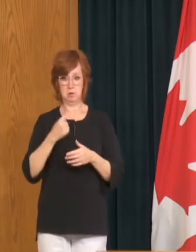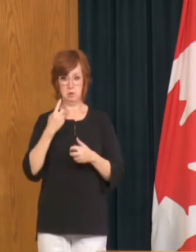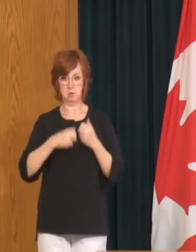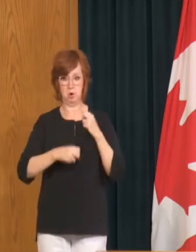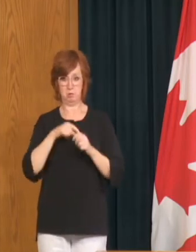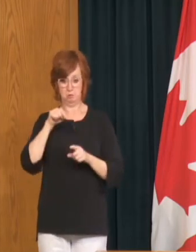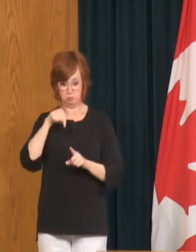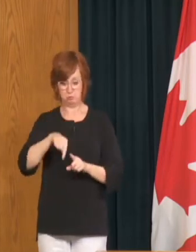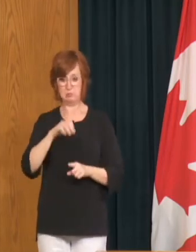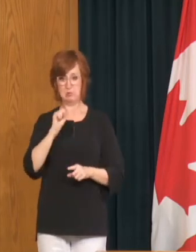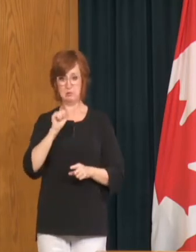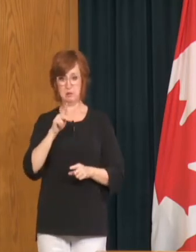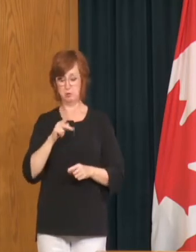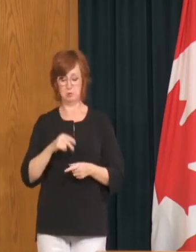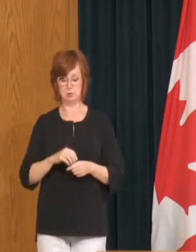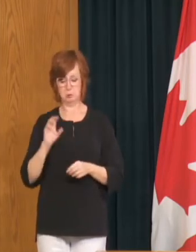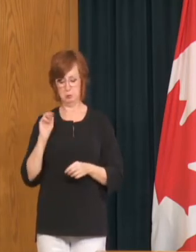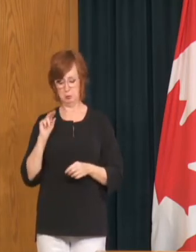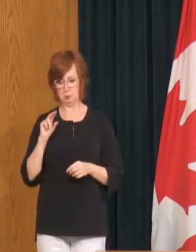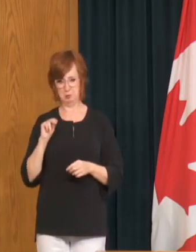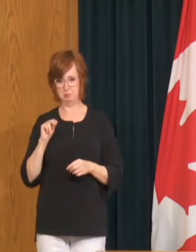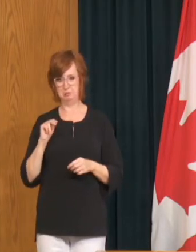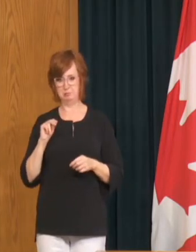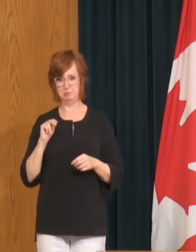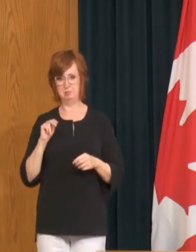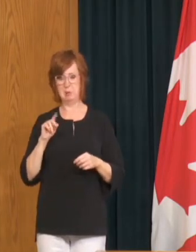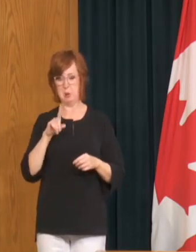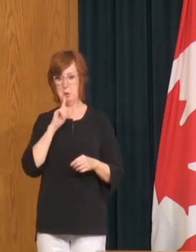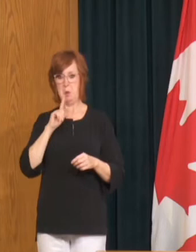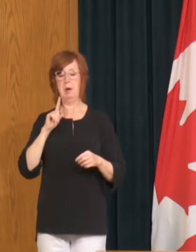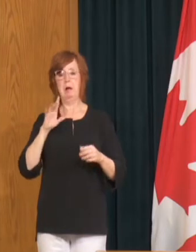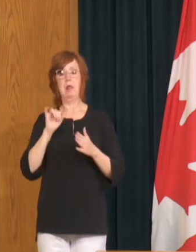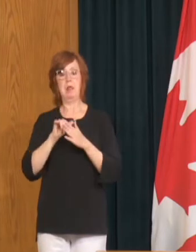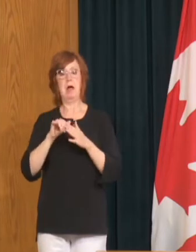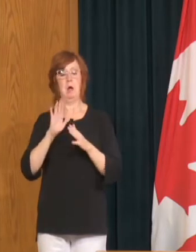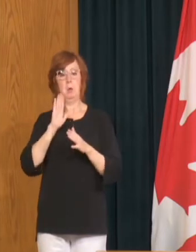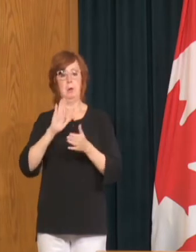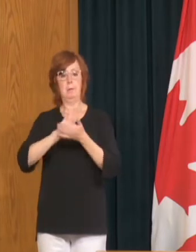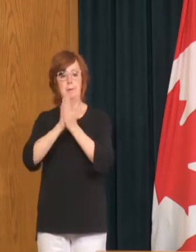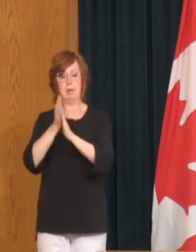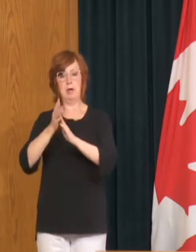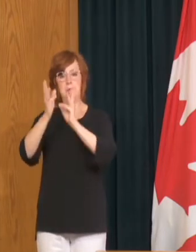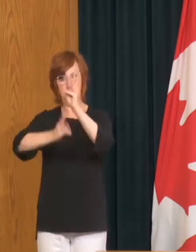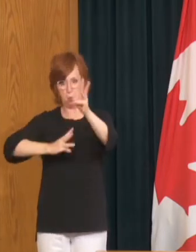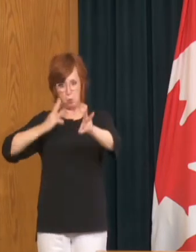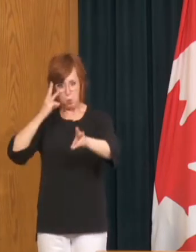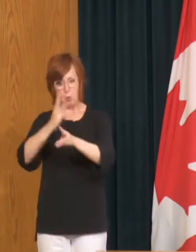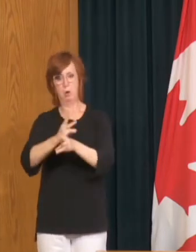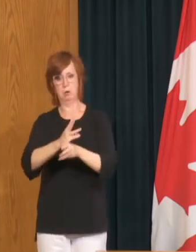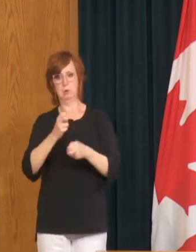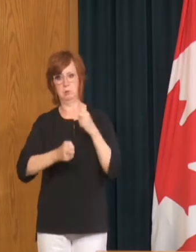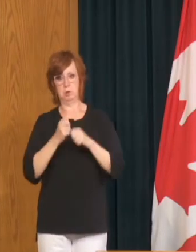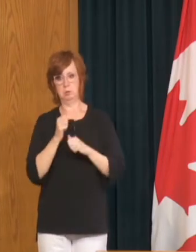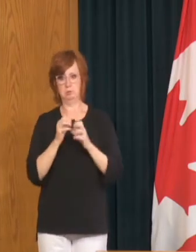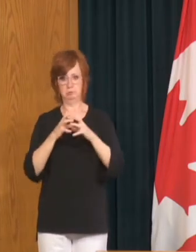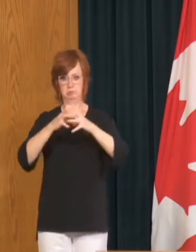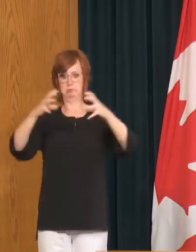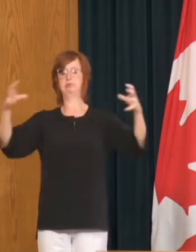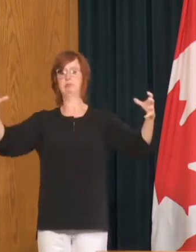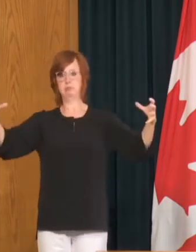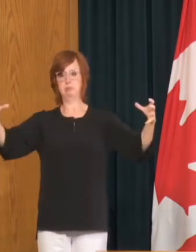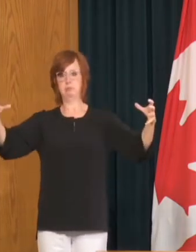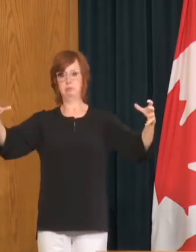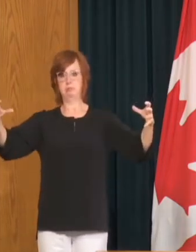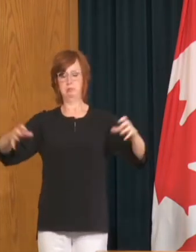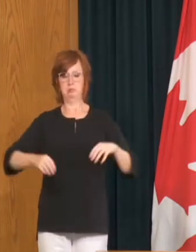challenges in Saskatchewan are going to look quite small. And the challenges that we've had here thus far, I would say, are somewhat smaller than they are in